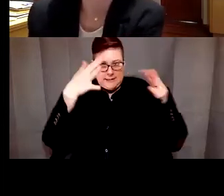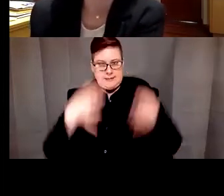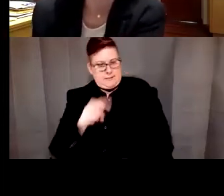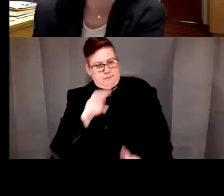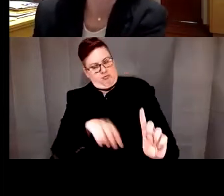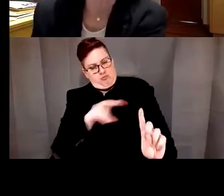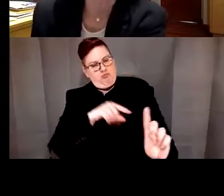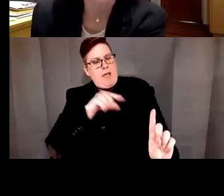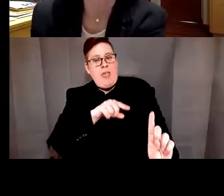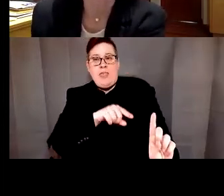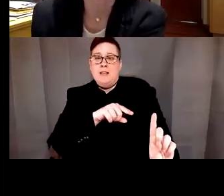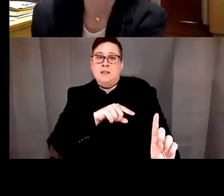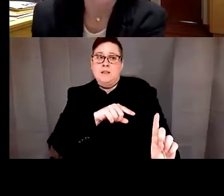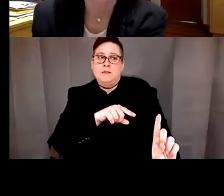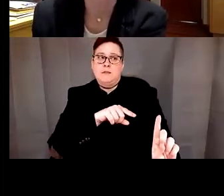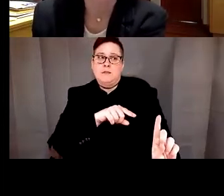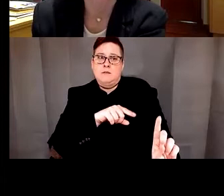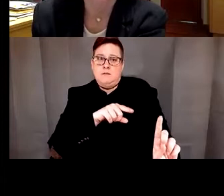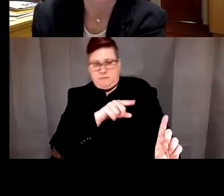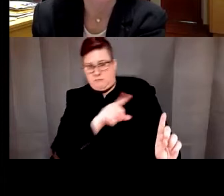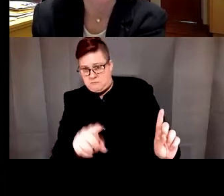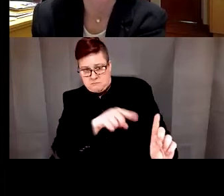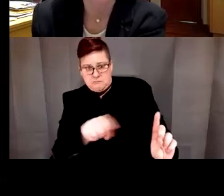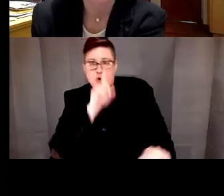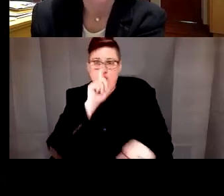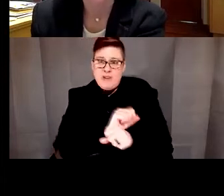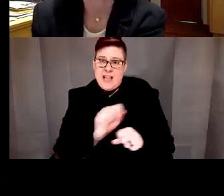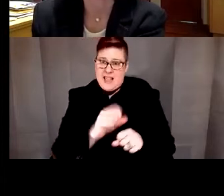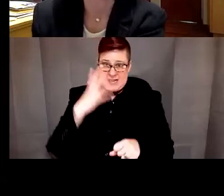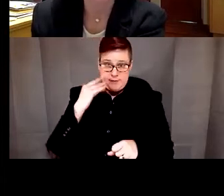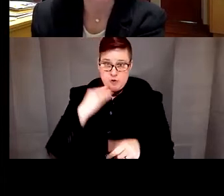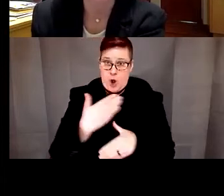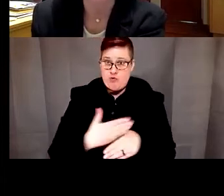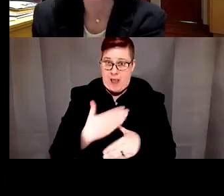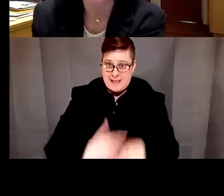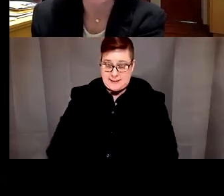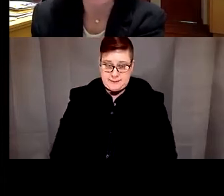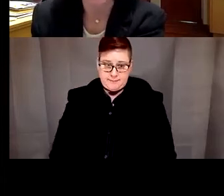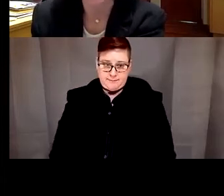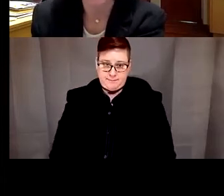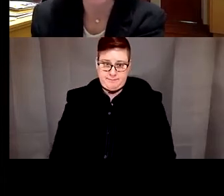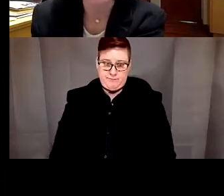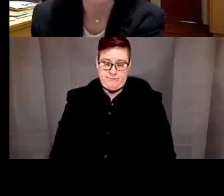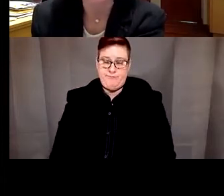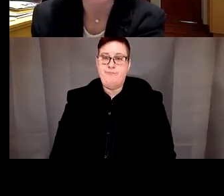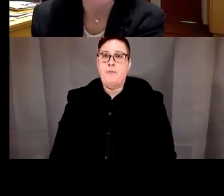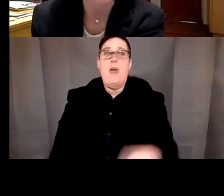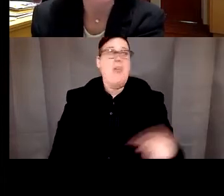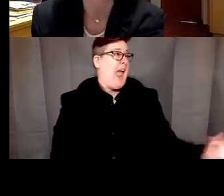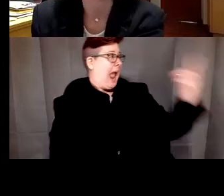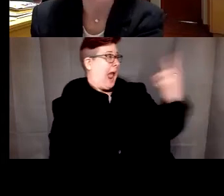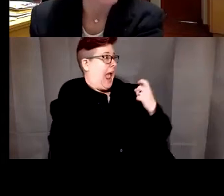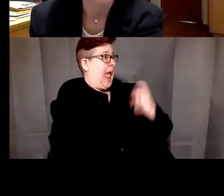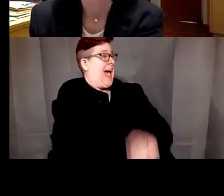determine whether harassment actually occurred. And of course, when we're asked about this, we always